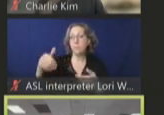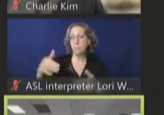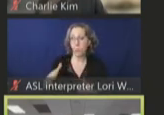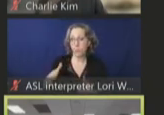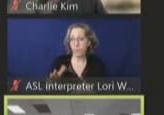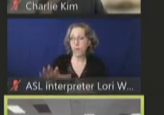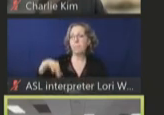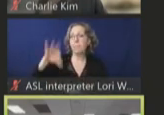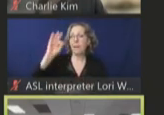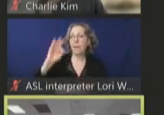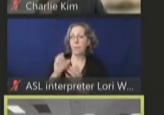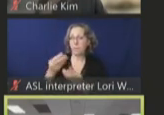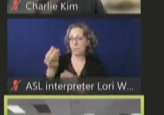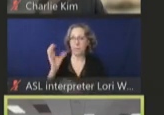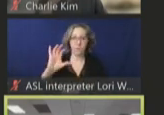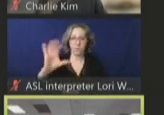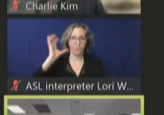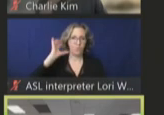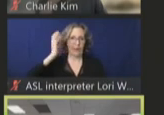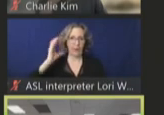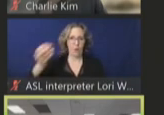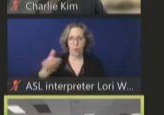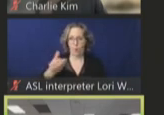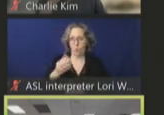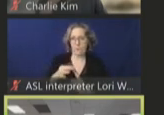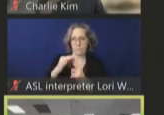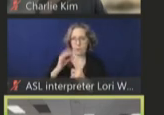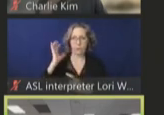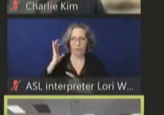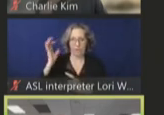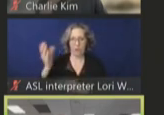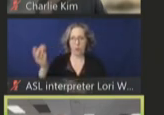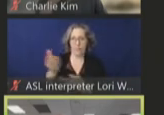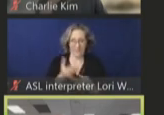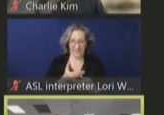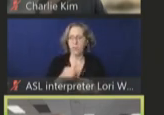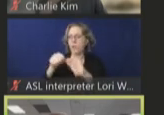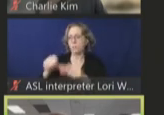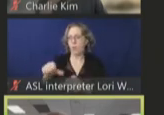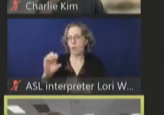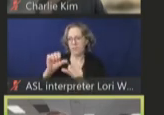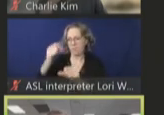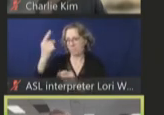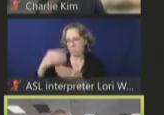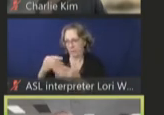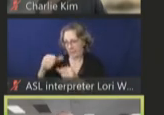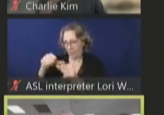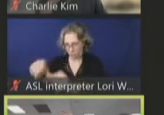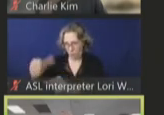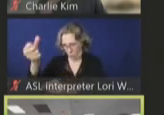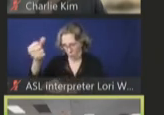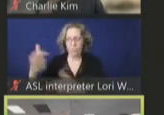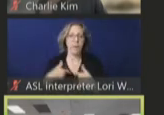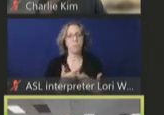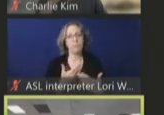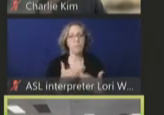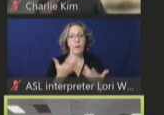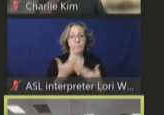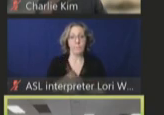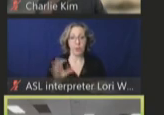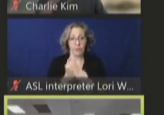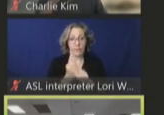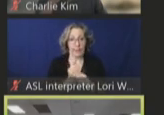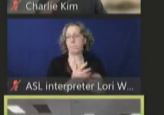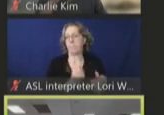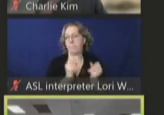a deposit, and then return the radio at the end of the evening. There were a